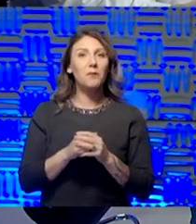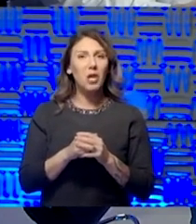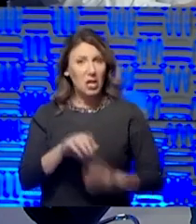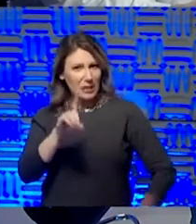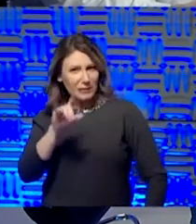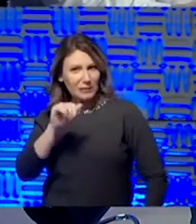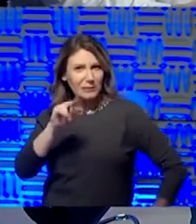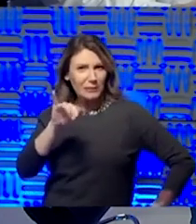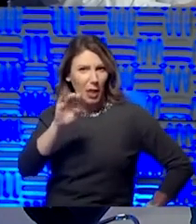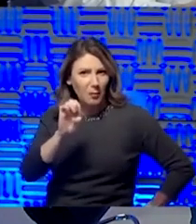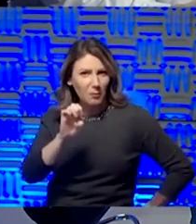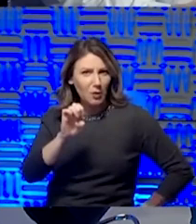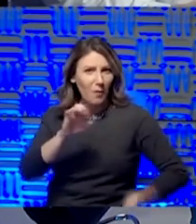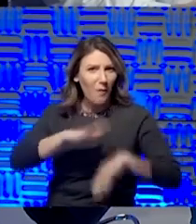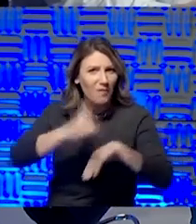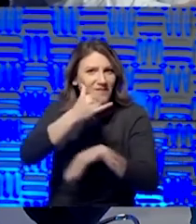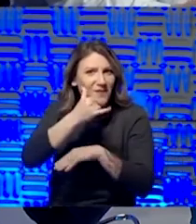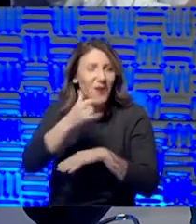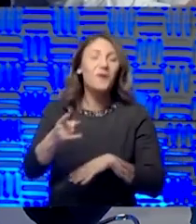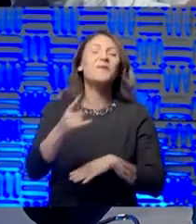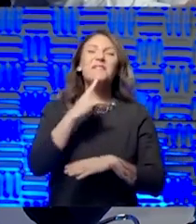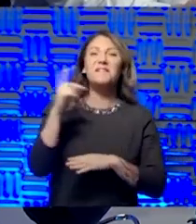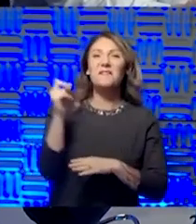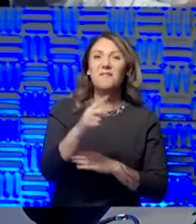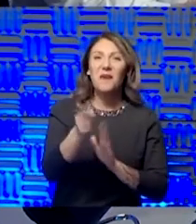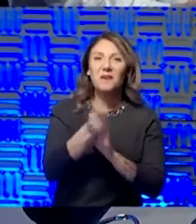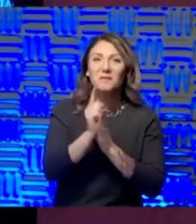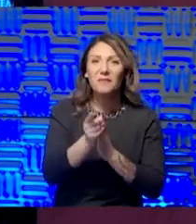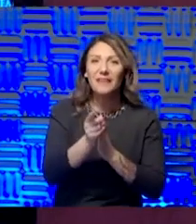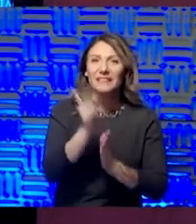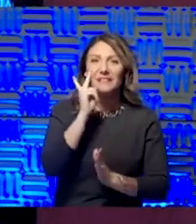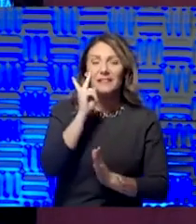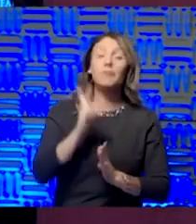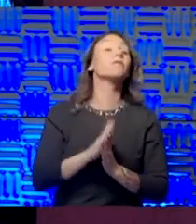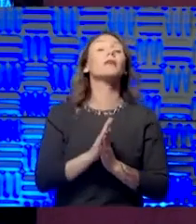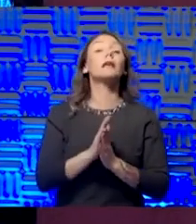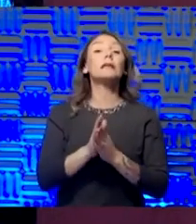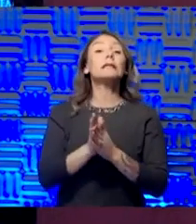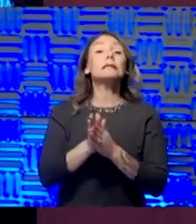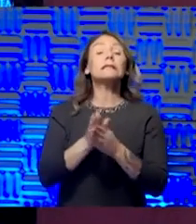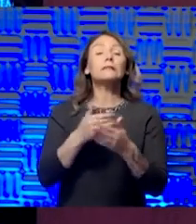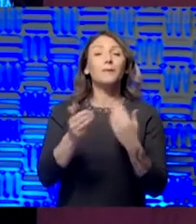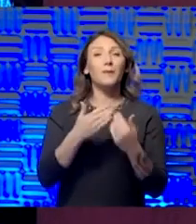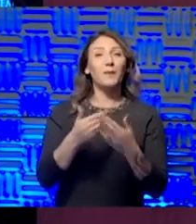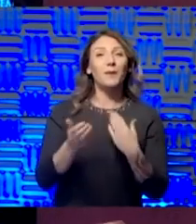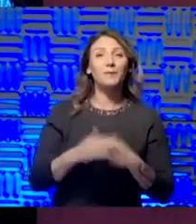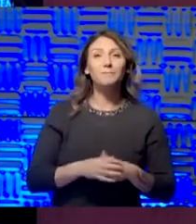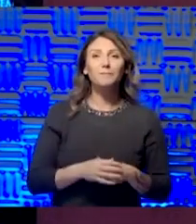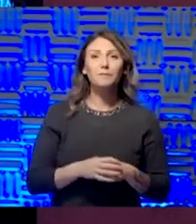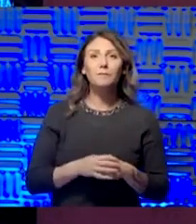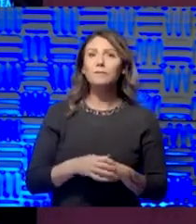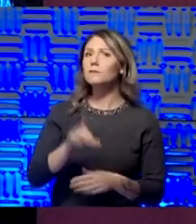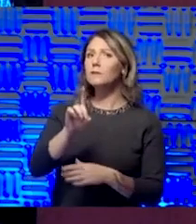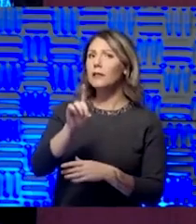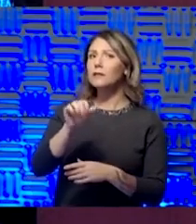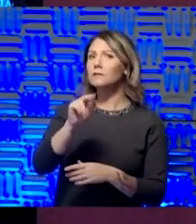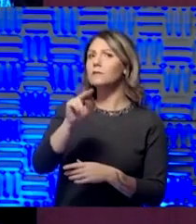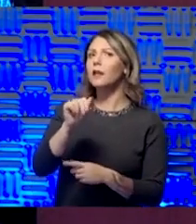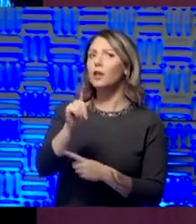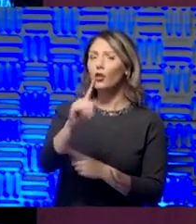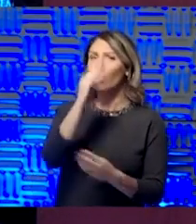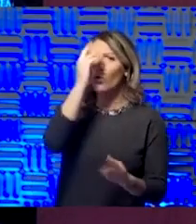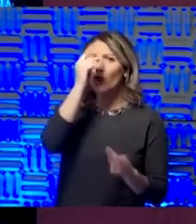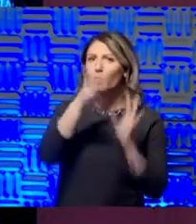Damien, are you on the line? We'll come back to him in just a minute and see. In the meantime, David, your thoughts